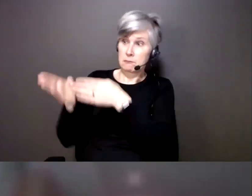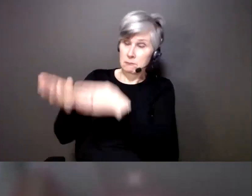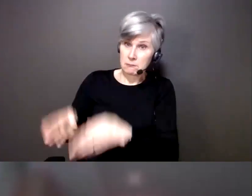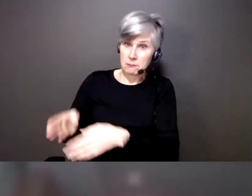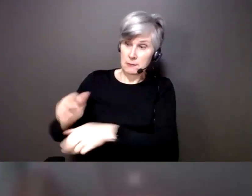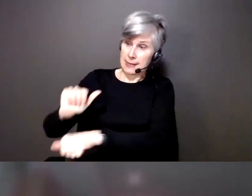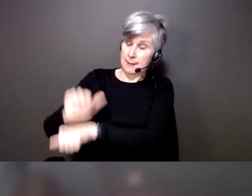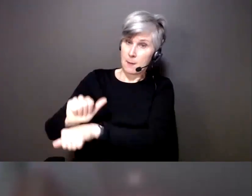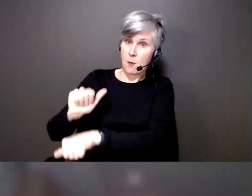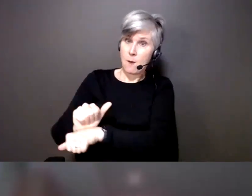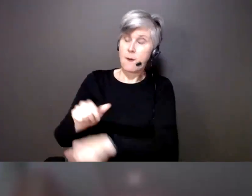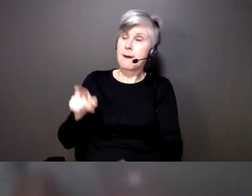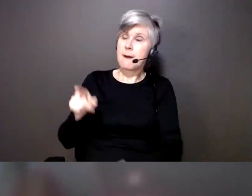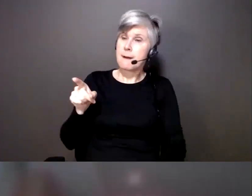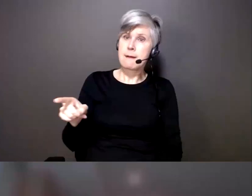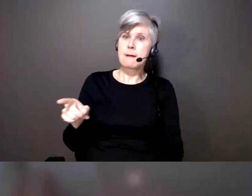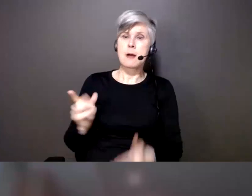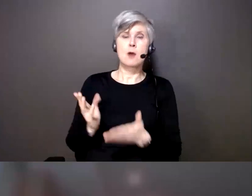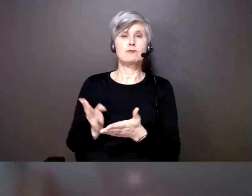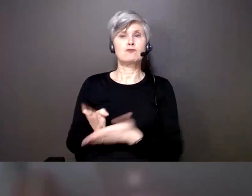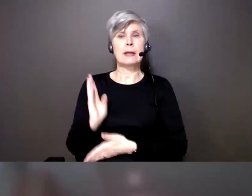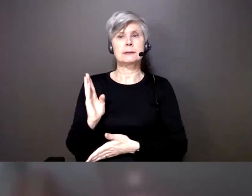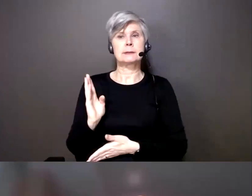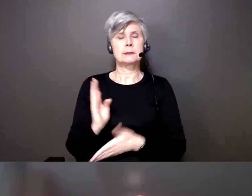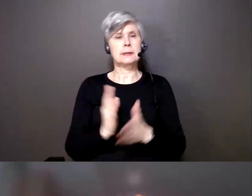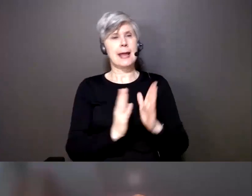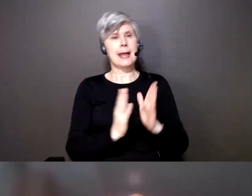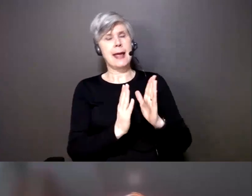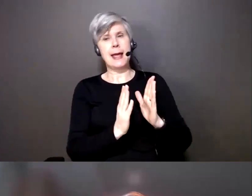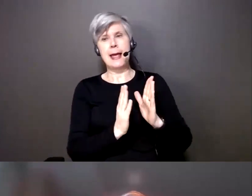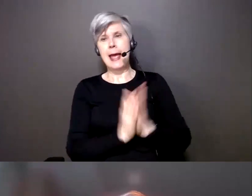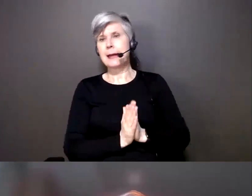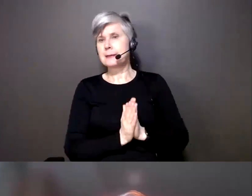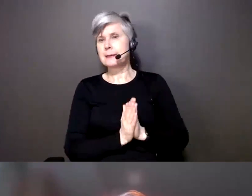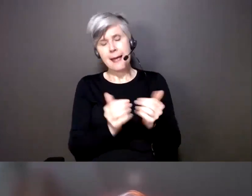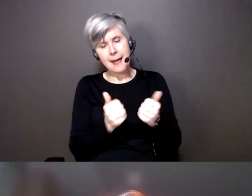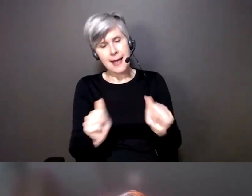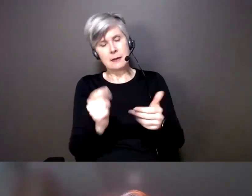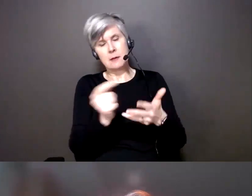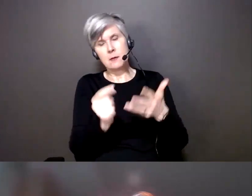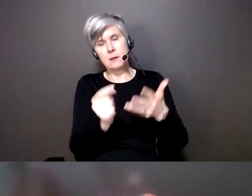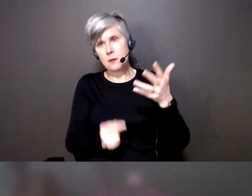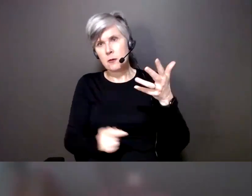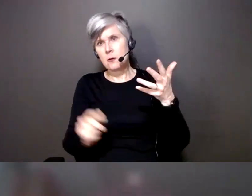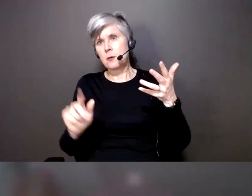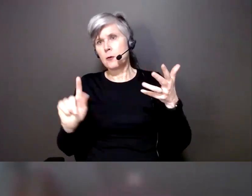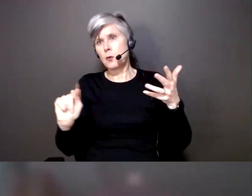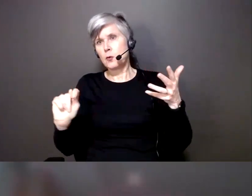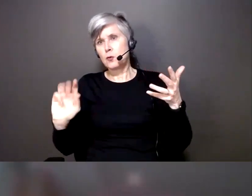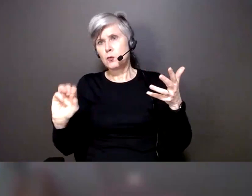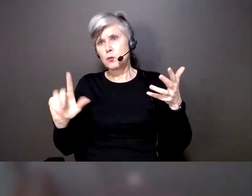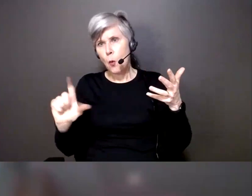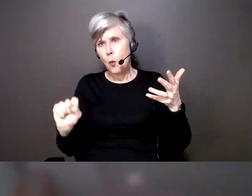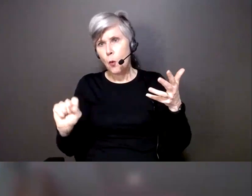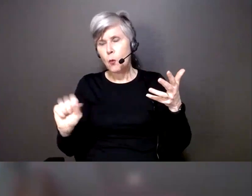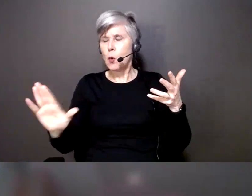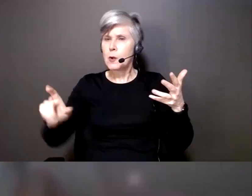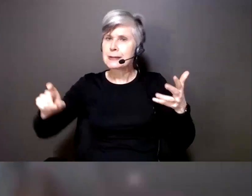measures or the tools that they need to be successful in the workplace. It means